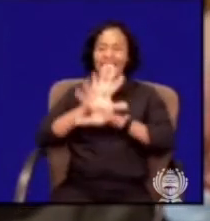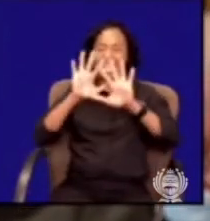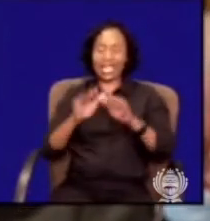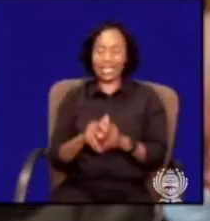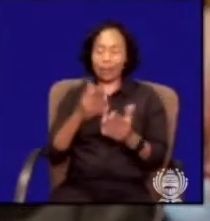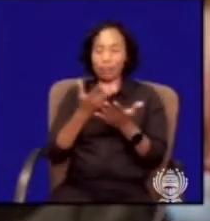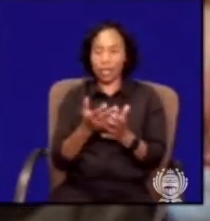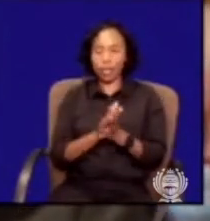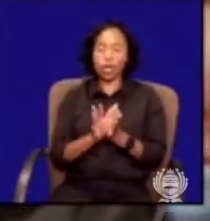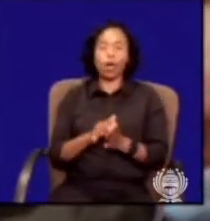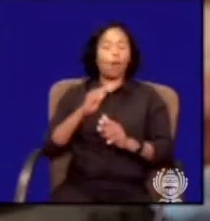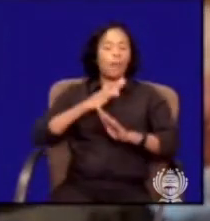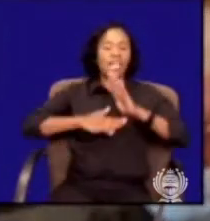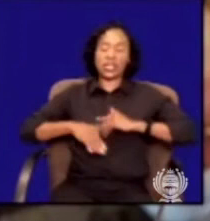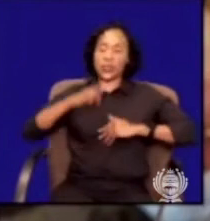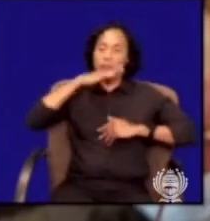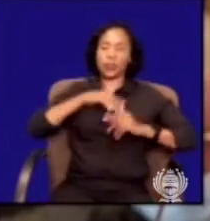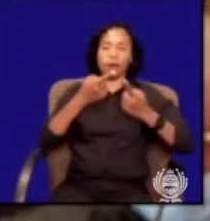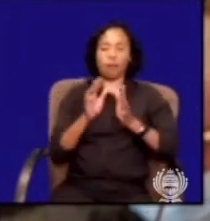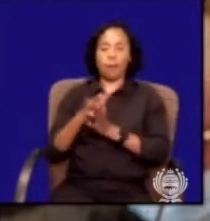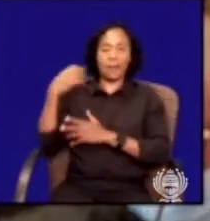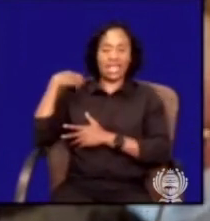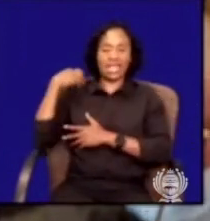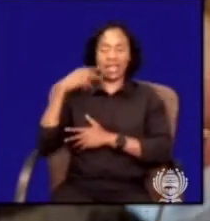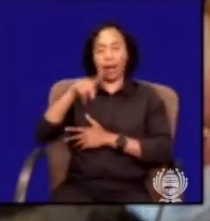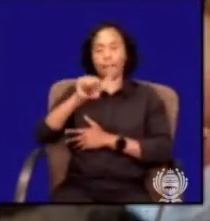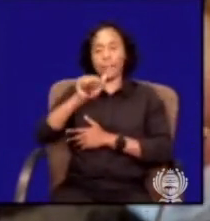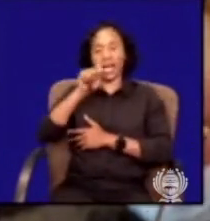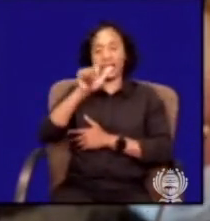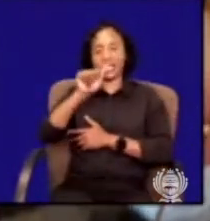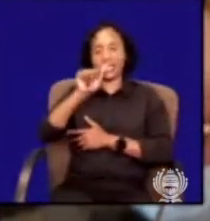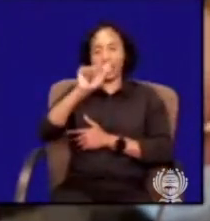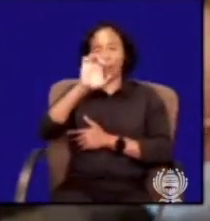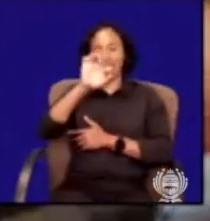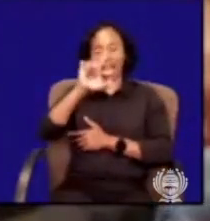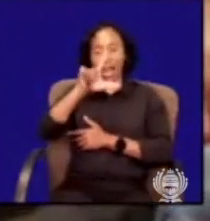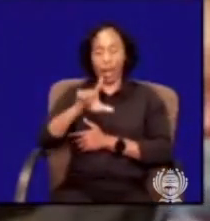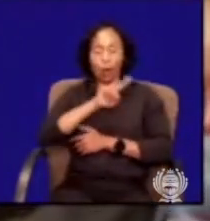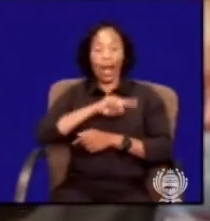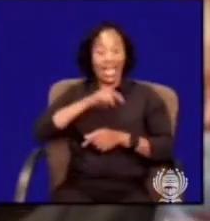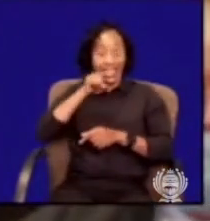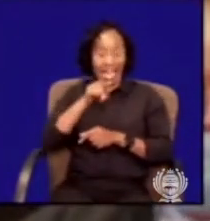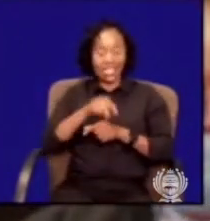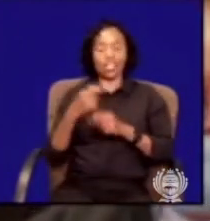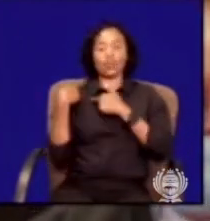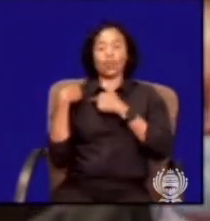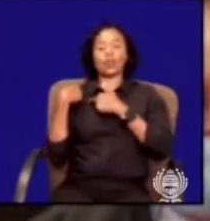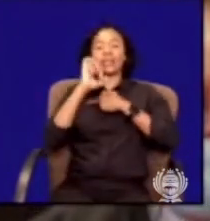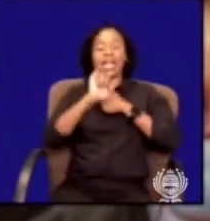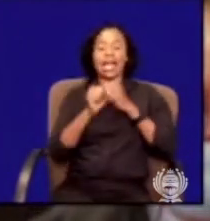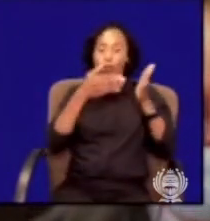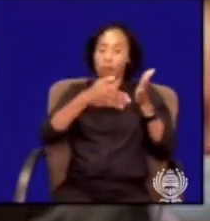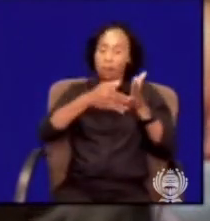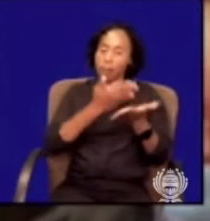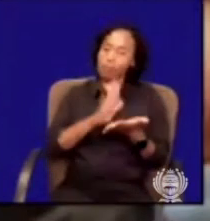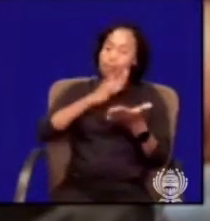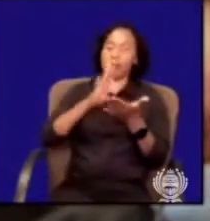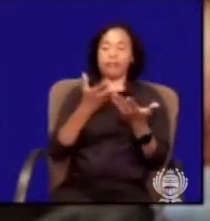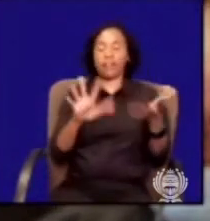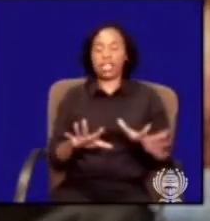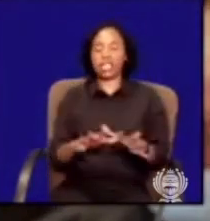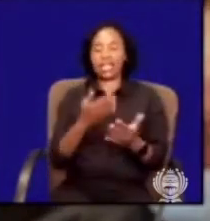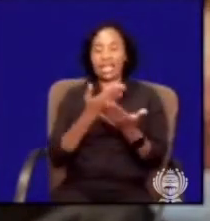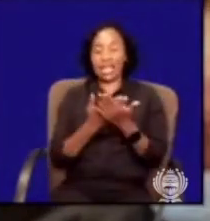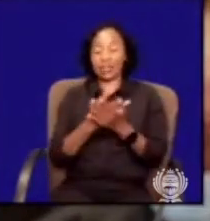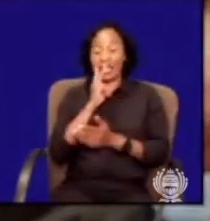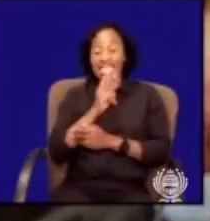Minister Patel, who was supposed to be the red tape champion reduction through his own unit. This can only be seen as a